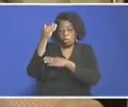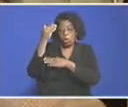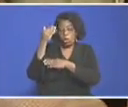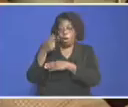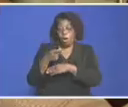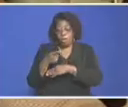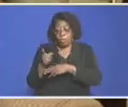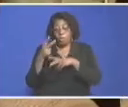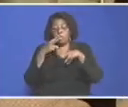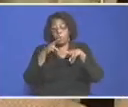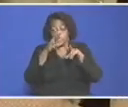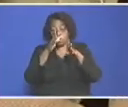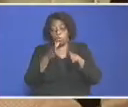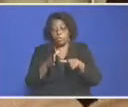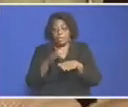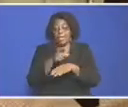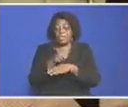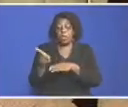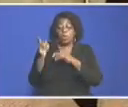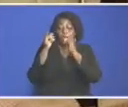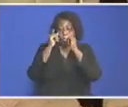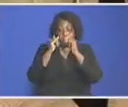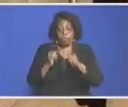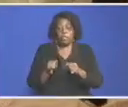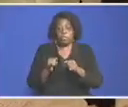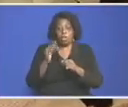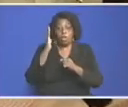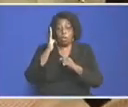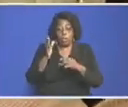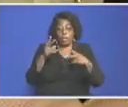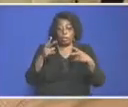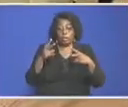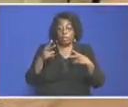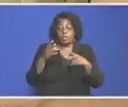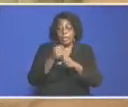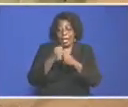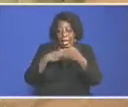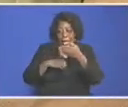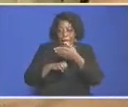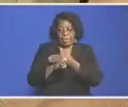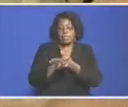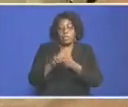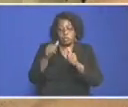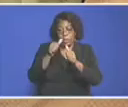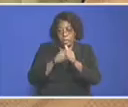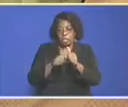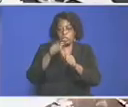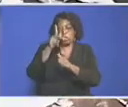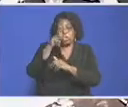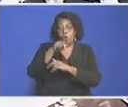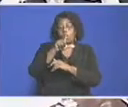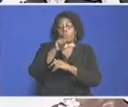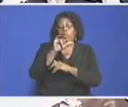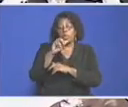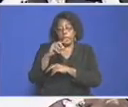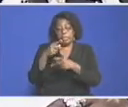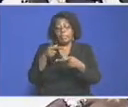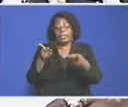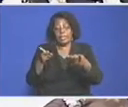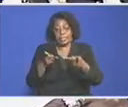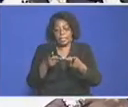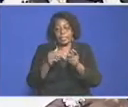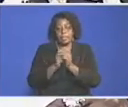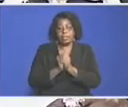of the observers, and such individuals will be provided with access to the polling place. Well, we continue